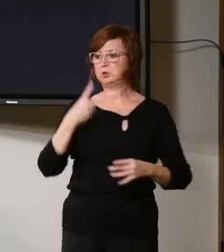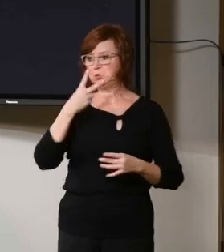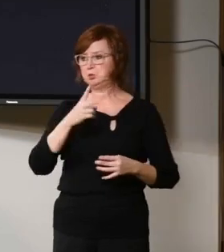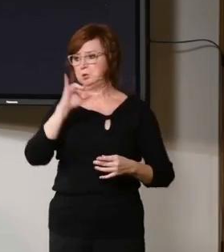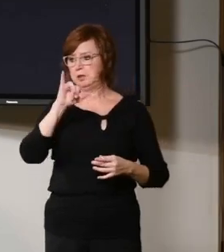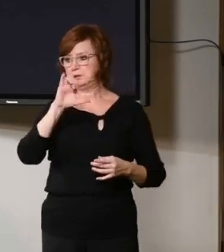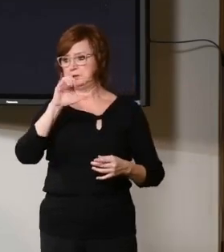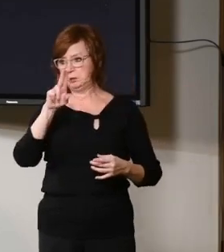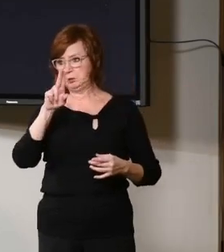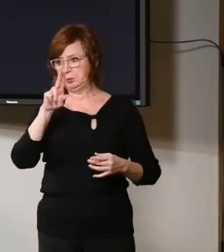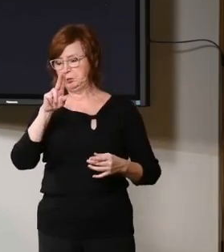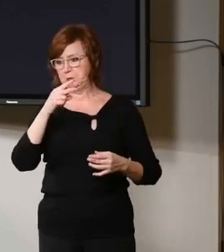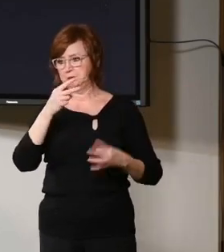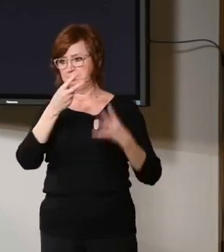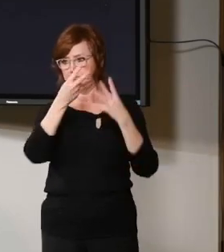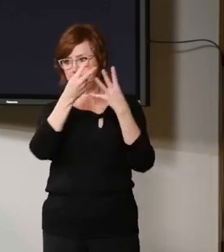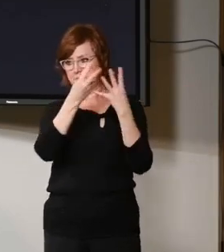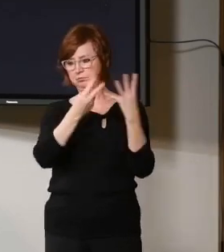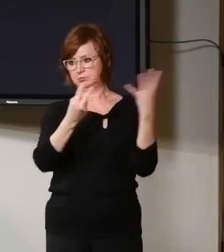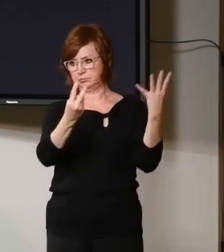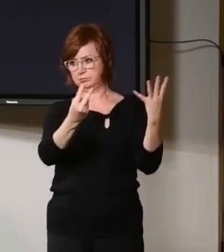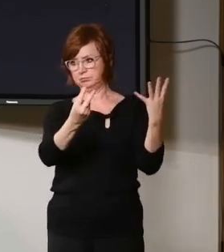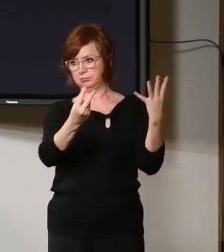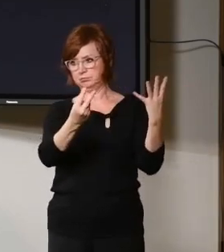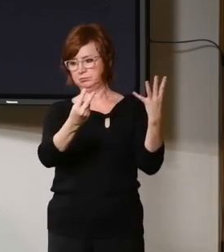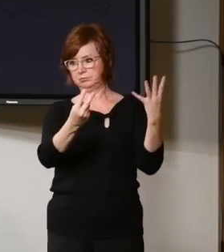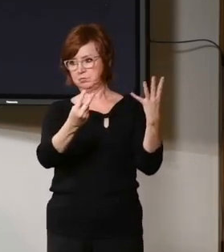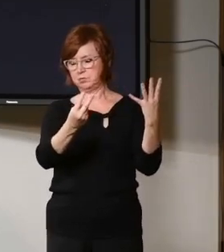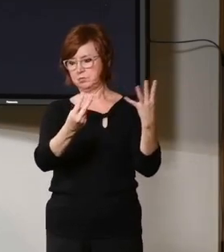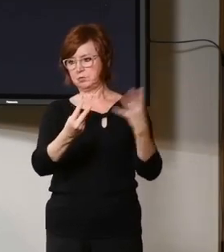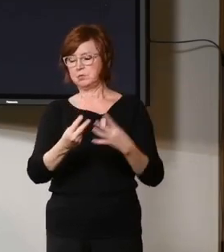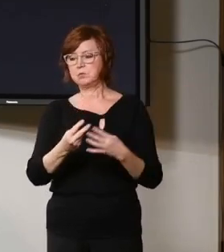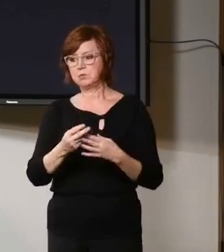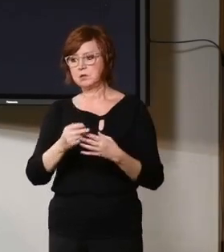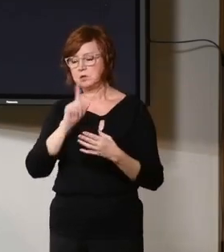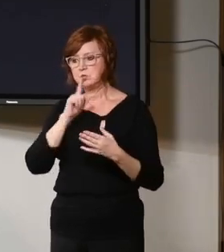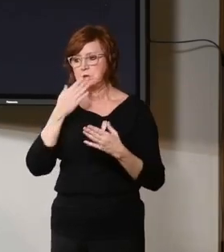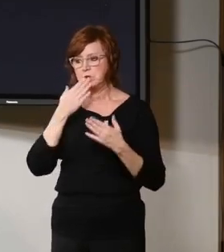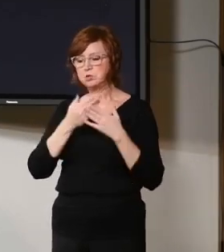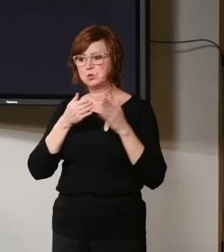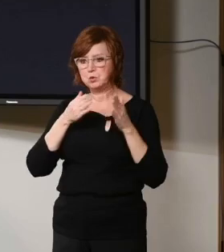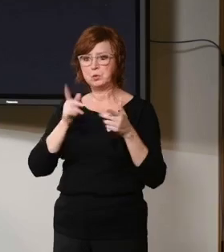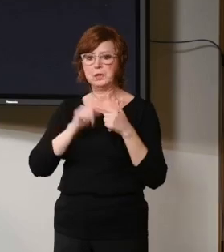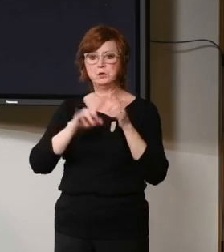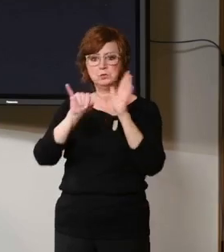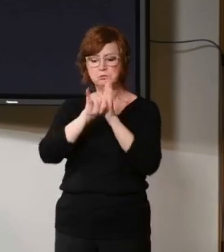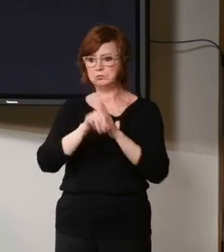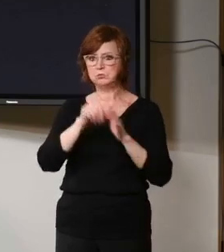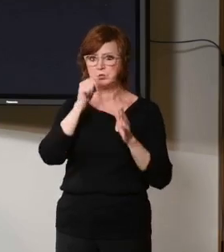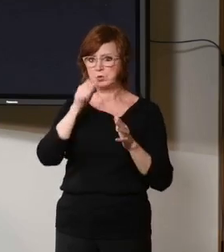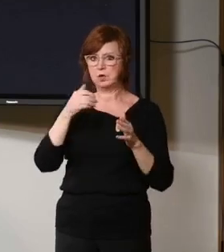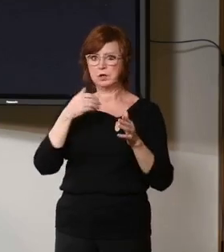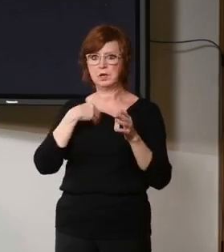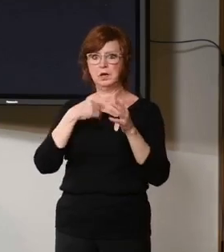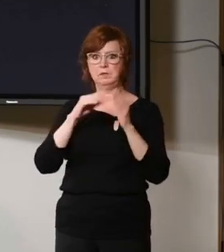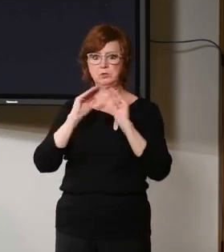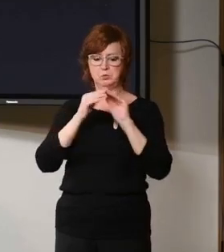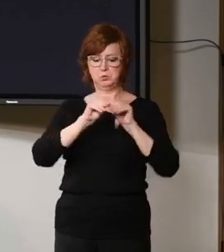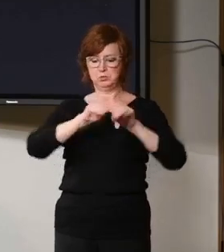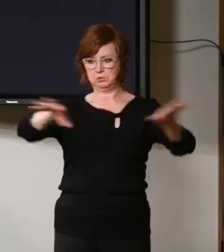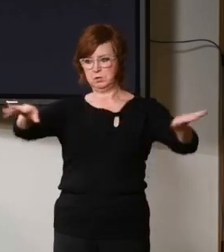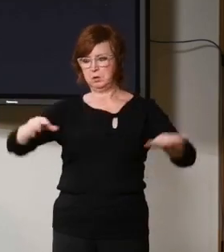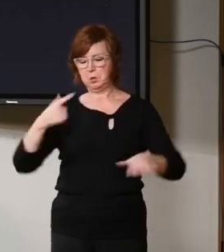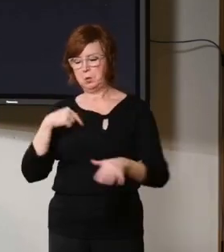to see that we are not missing a large amount of community transmission. We already know from other countries that